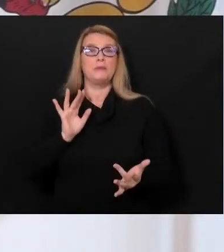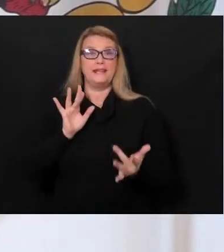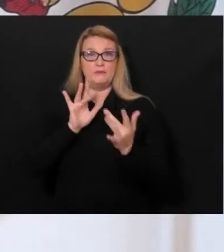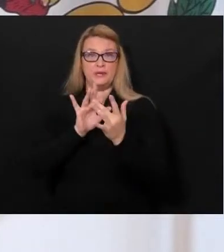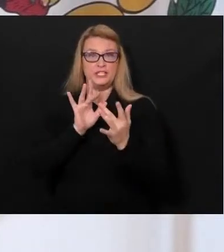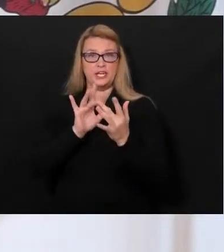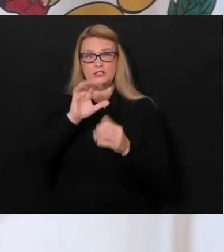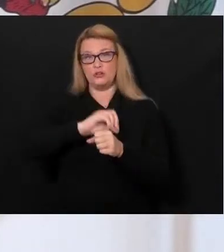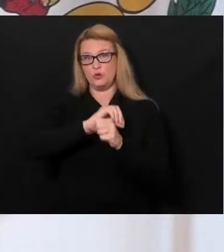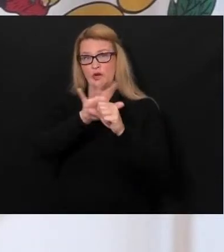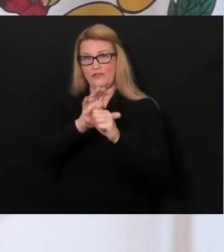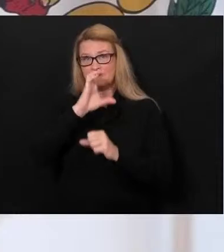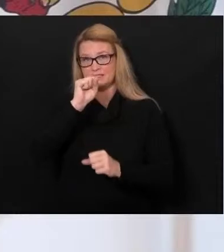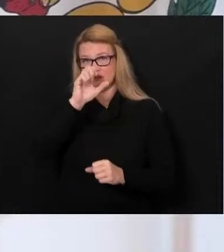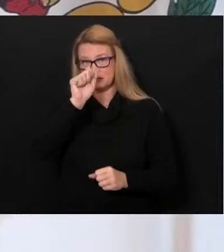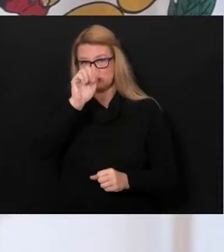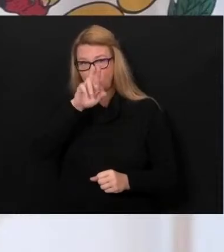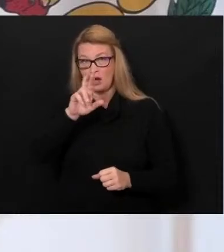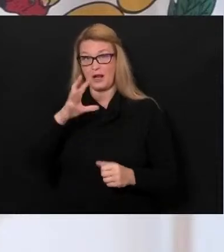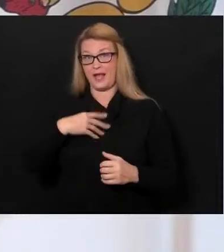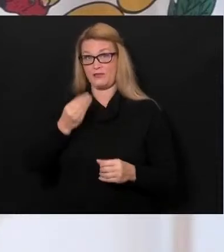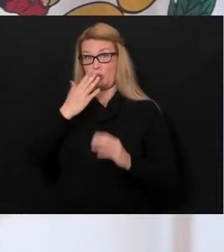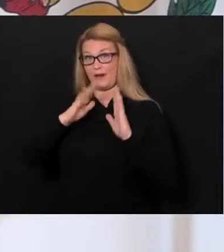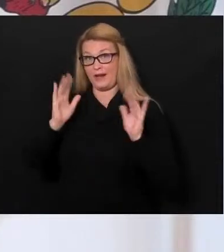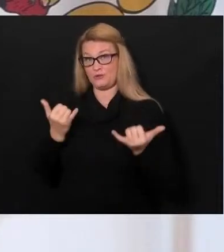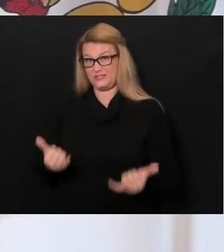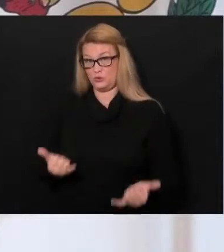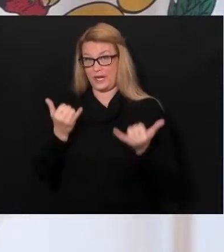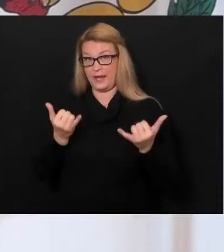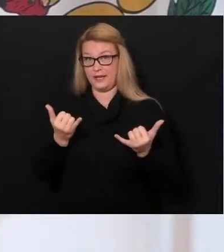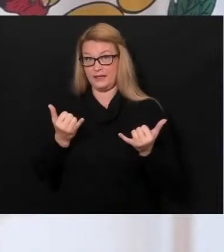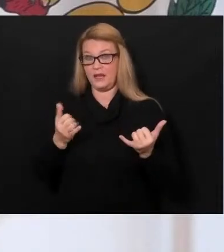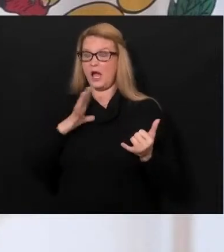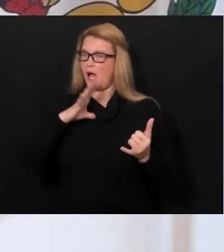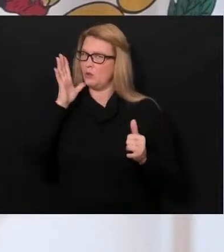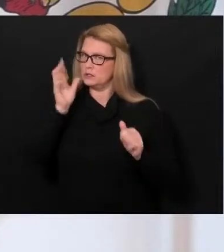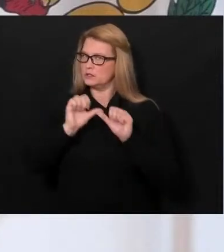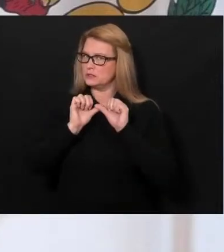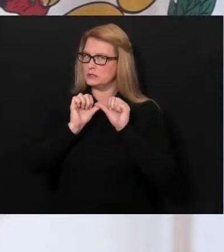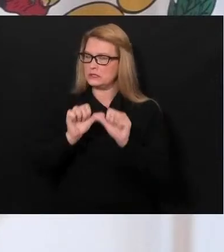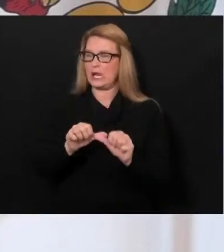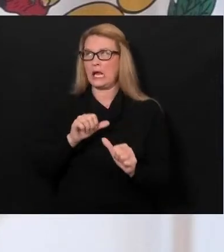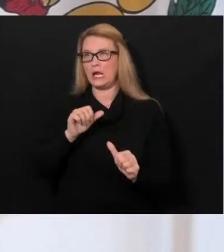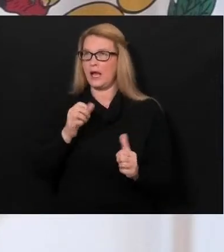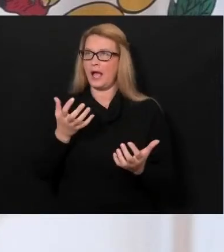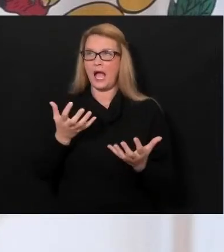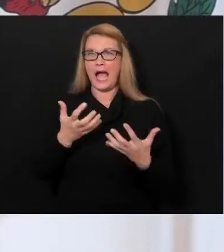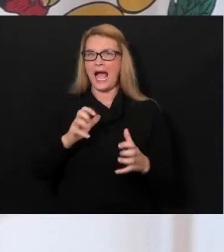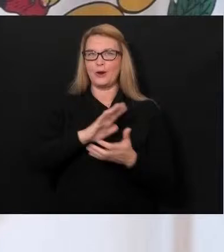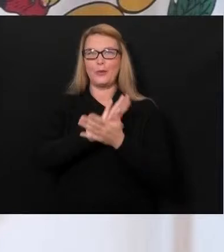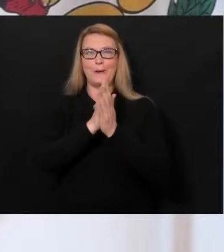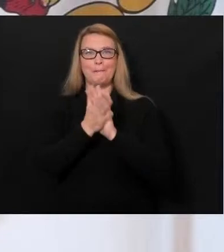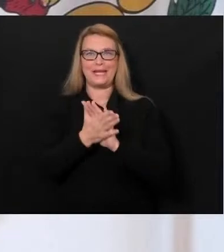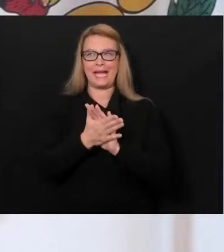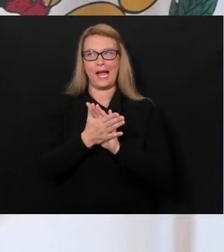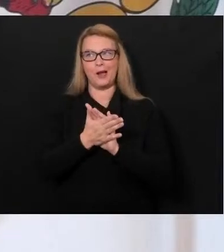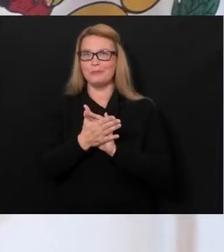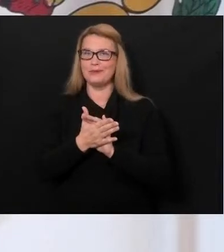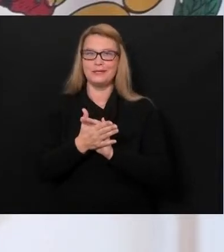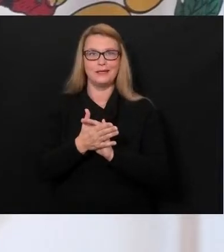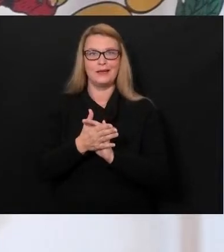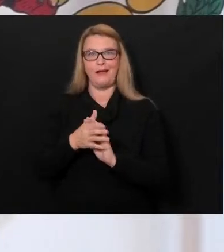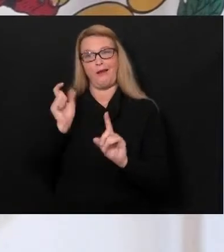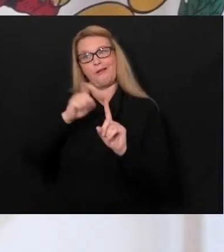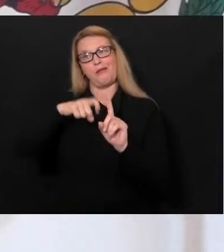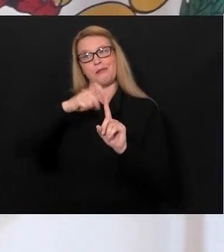the coronavirus czar again at the White House today. I'm going to continue to, I hate to say it, I don't want to become a pain or a pest